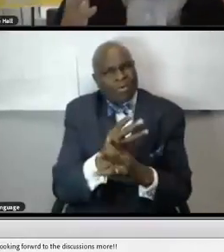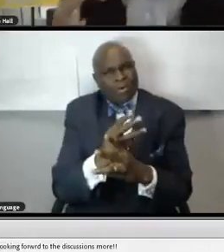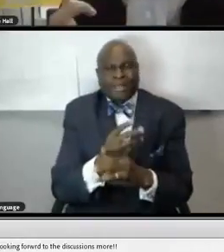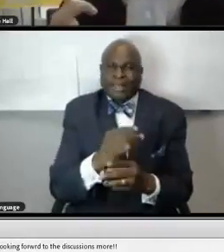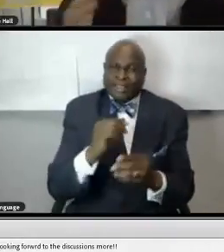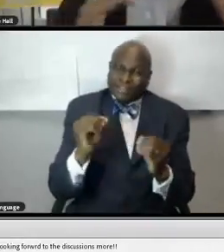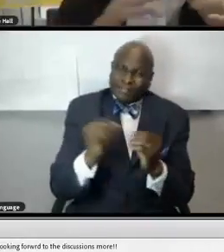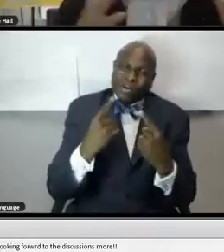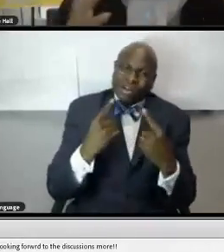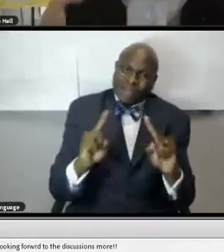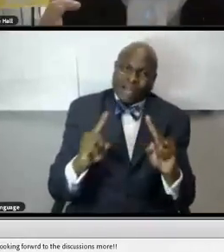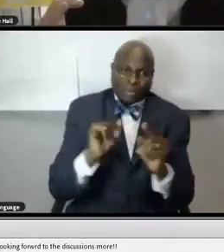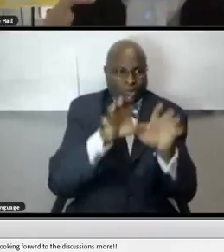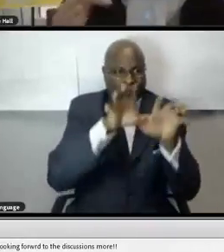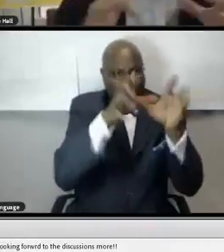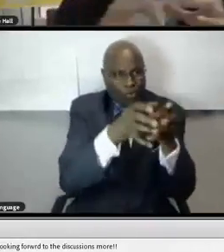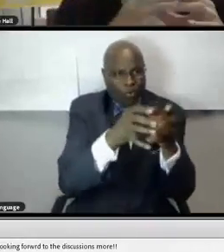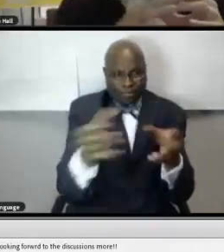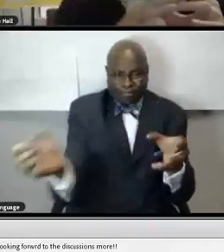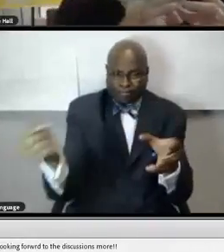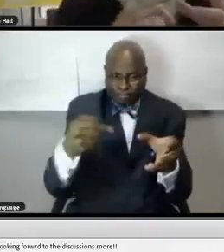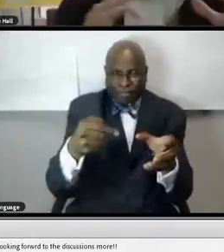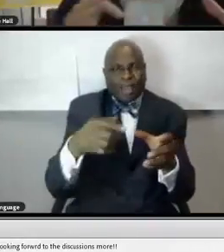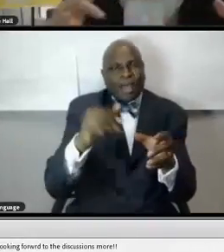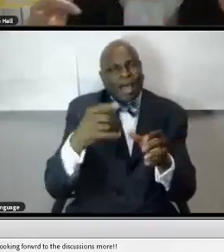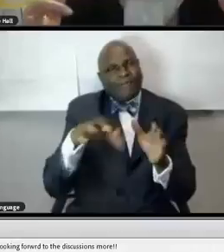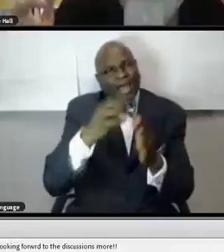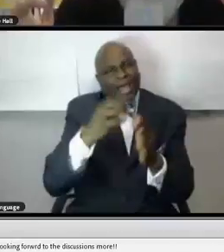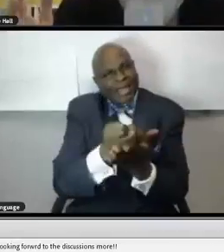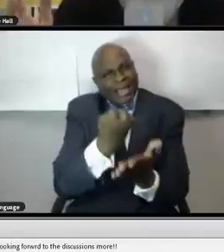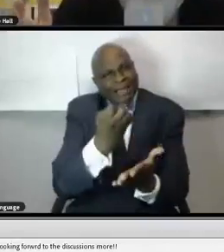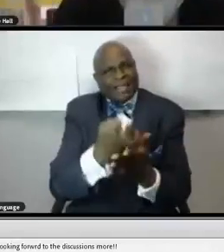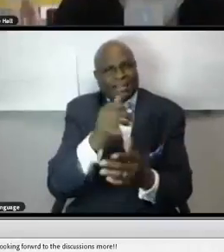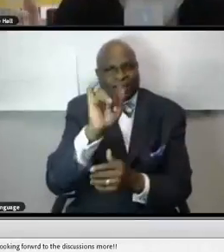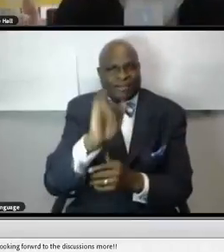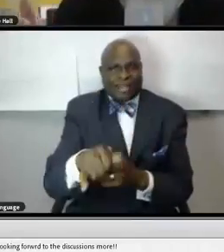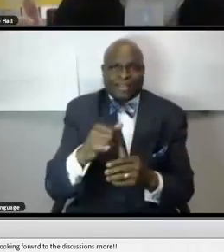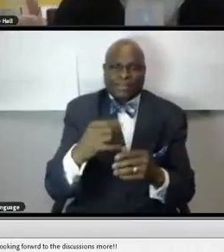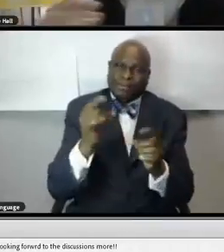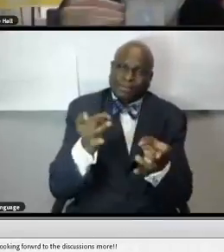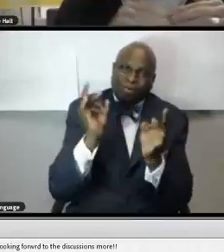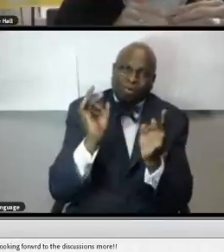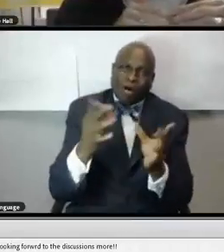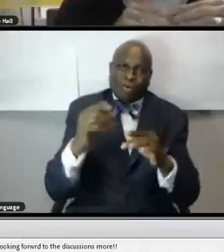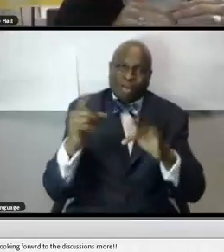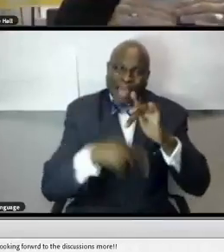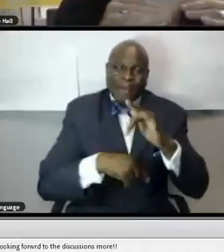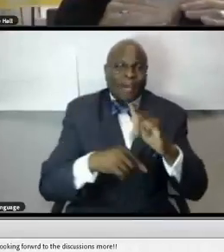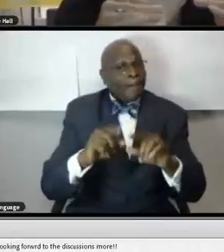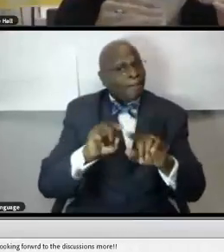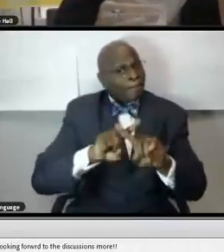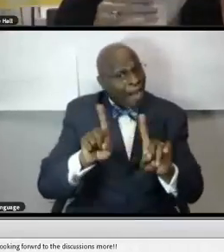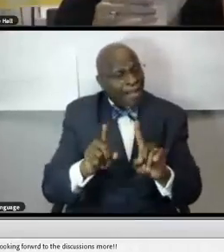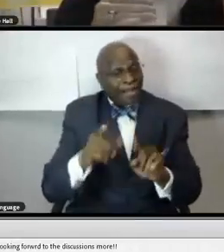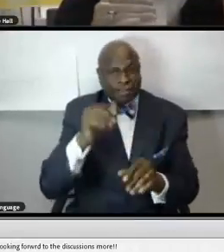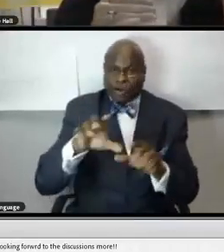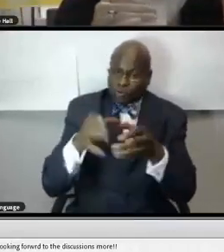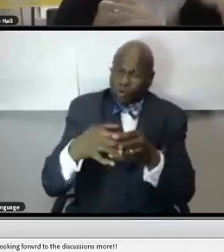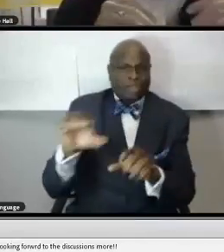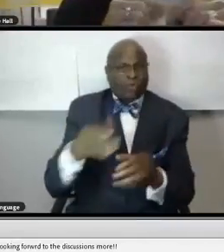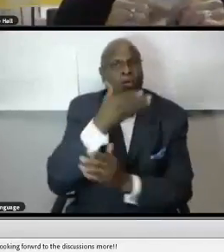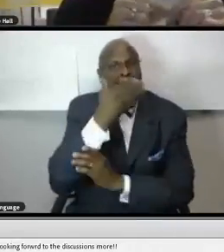very effective to group everyone together and find evidence of these perturbing gaps. On the other hand, there are groups that do